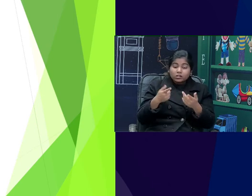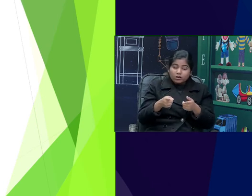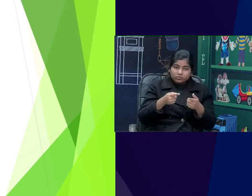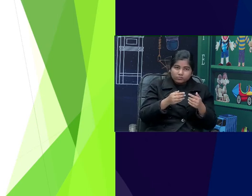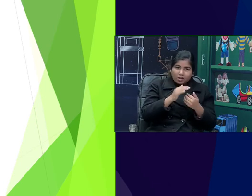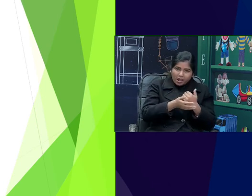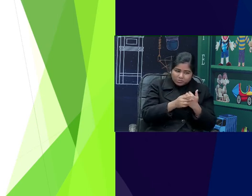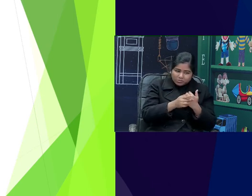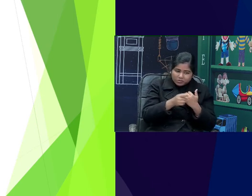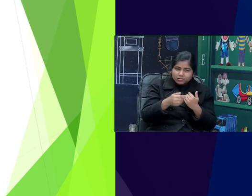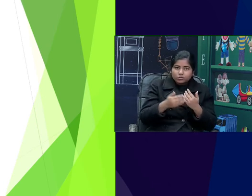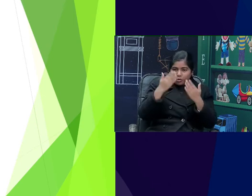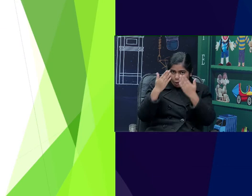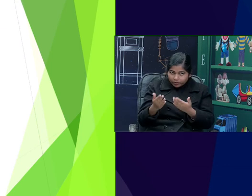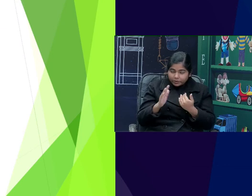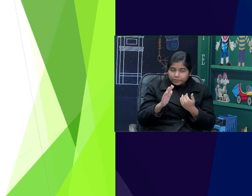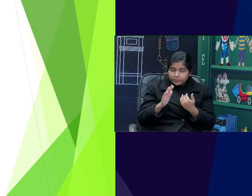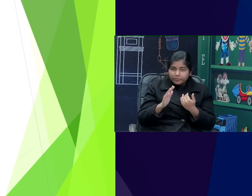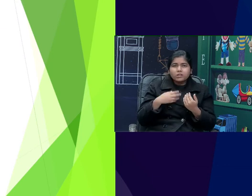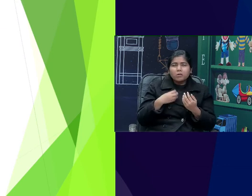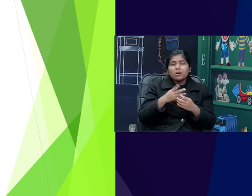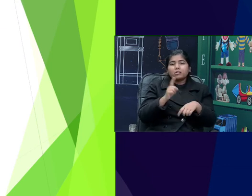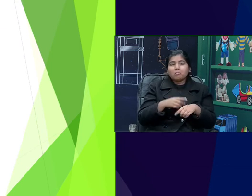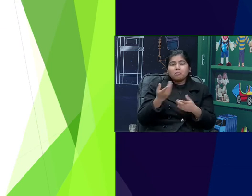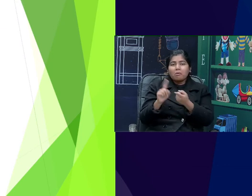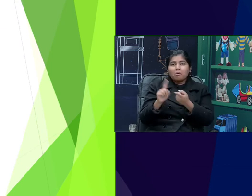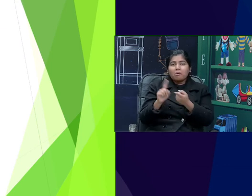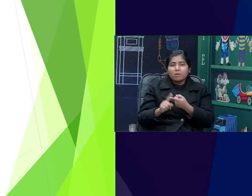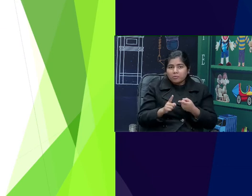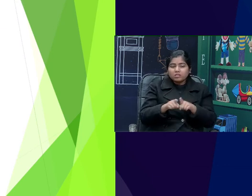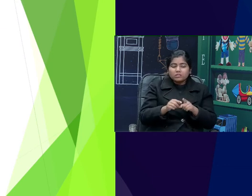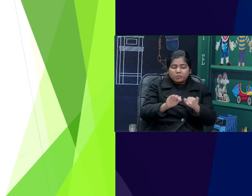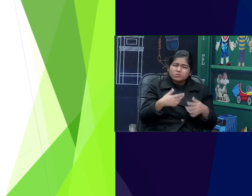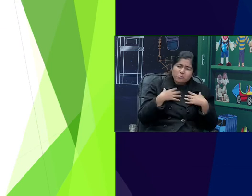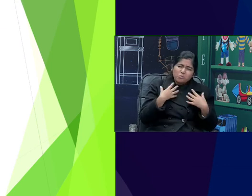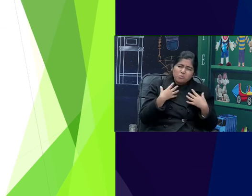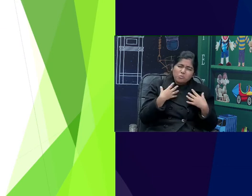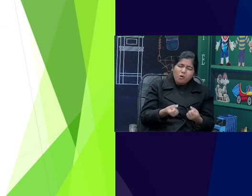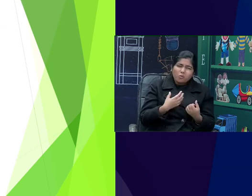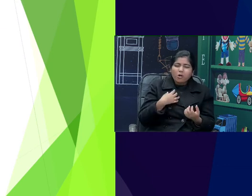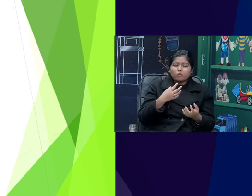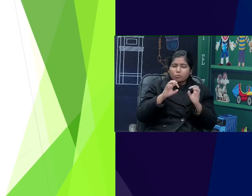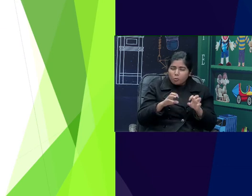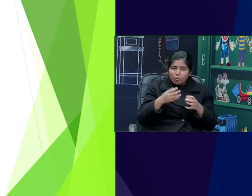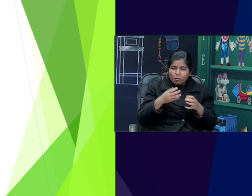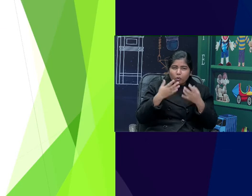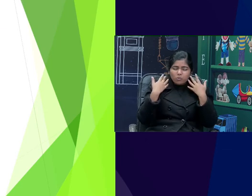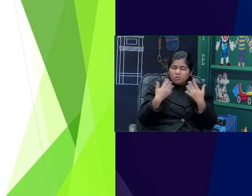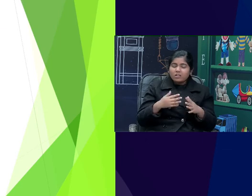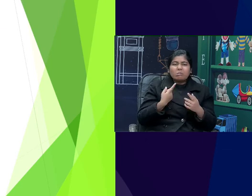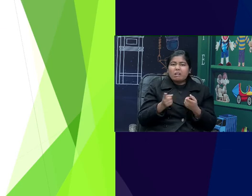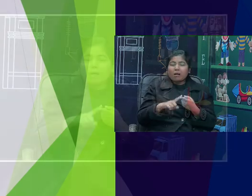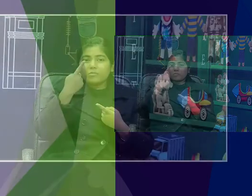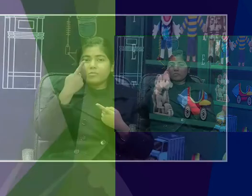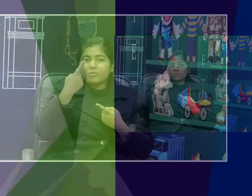So, a lot of times what happens is, children, you know, want a pet but parents, you know, do not agree to it. So, you know,